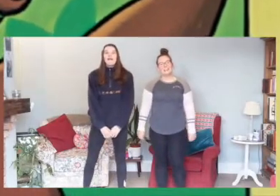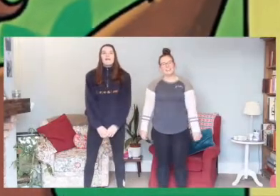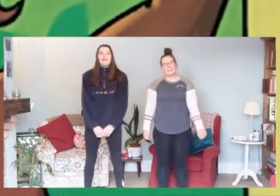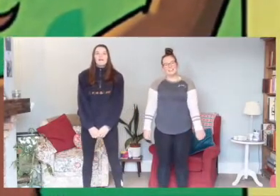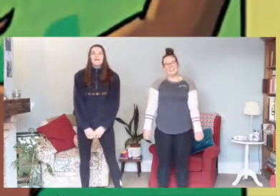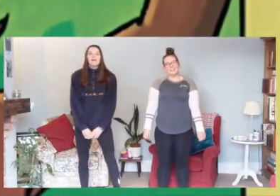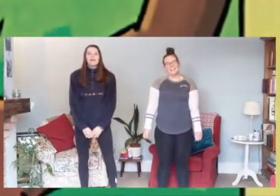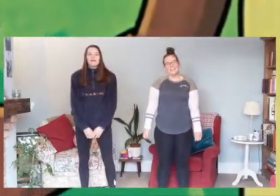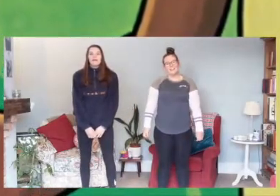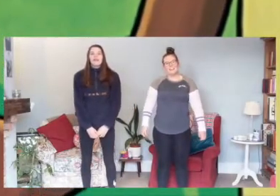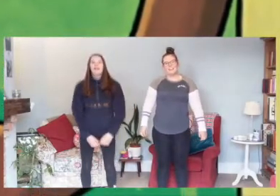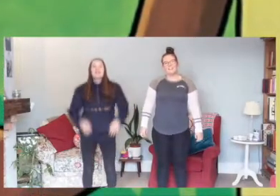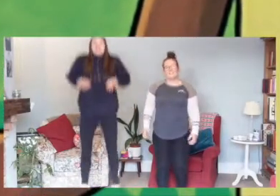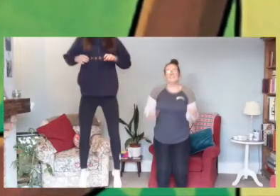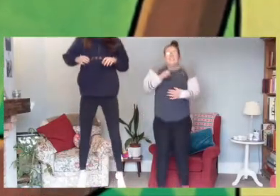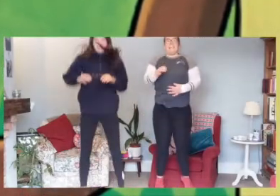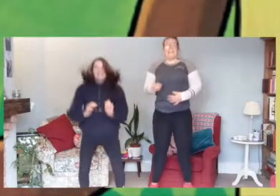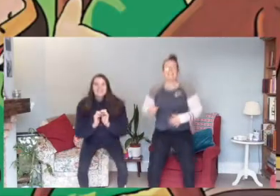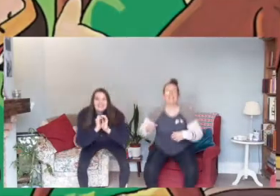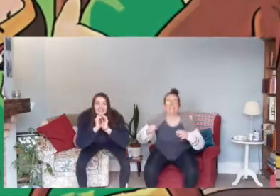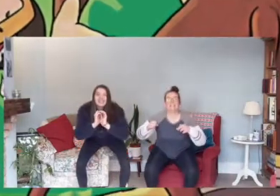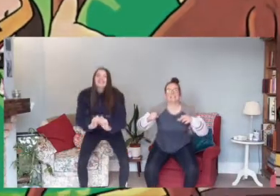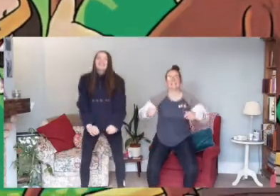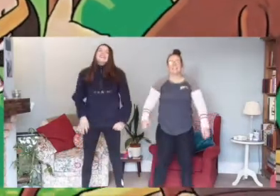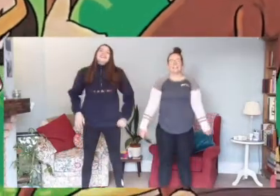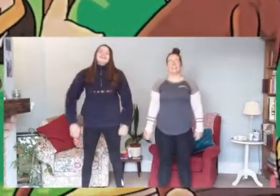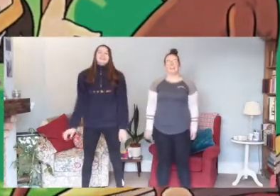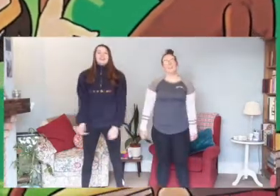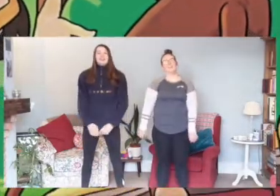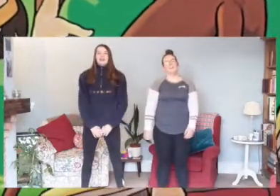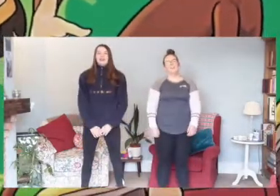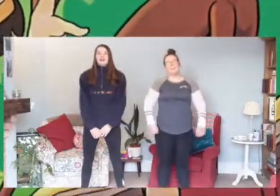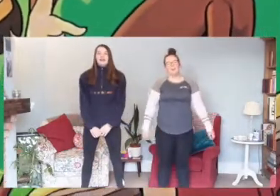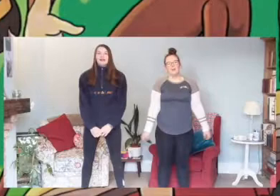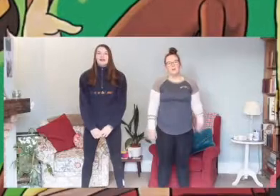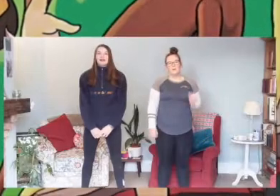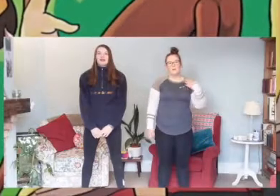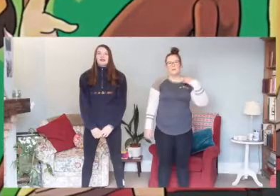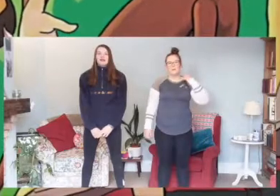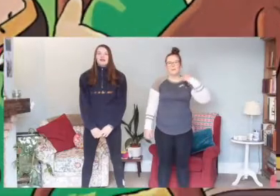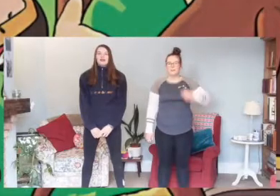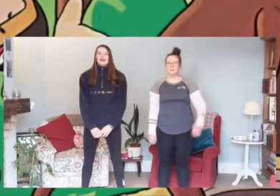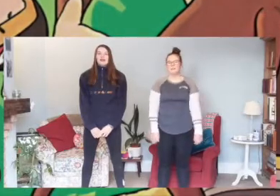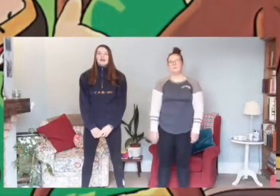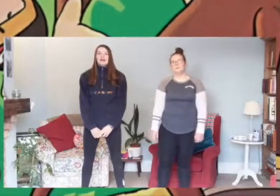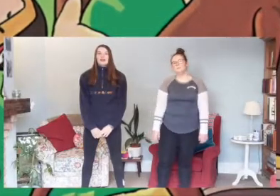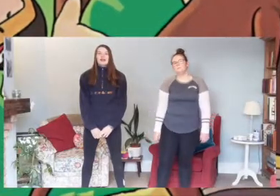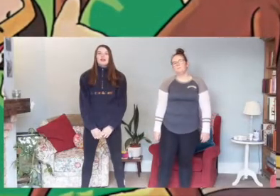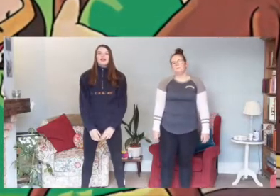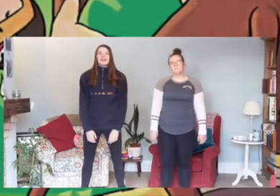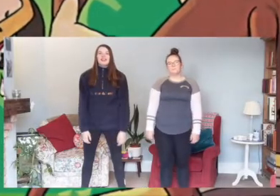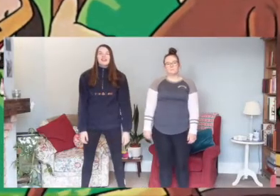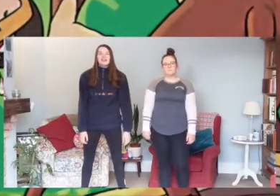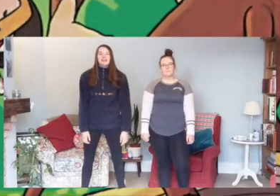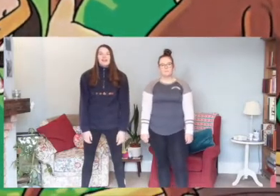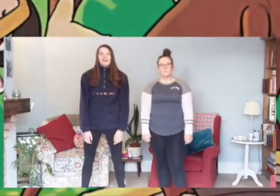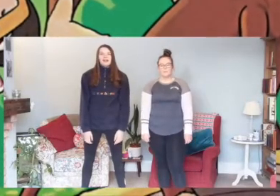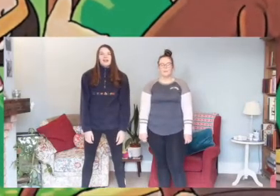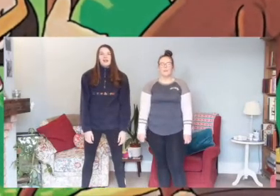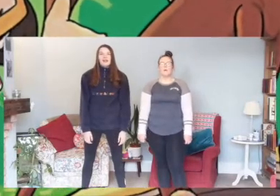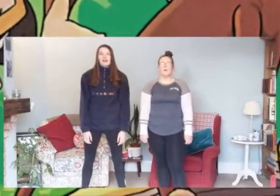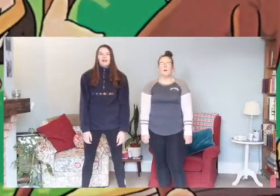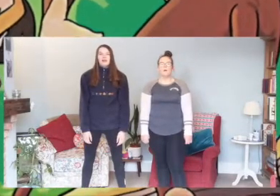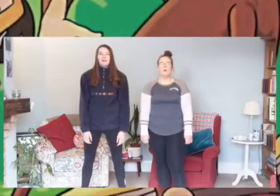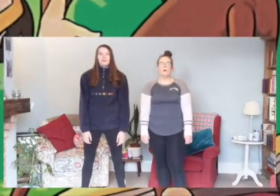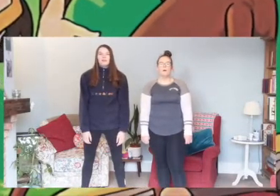have 4 birthdays a year from now on." But Hippo wasn't listening. He licked his lips. It isn't easy for a hippo to